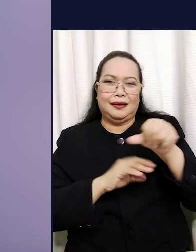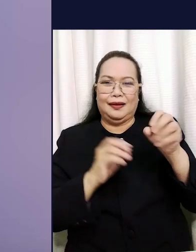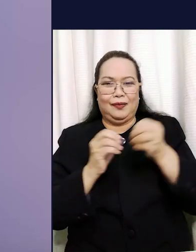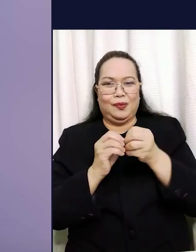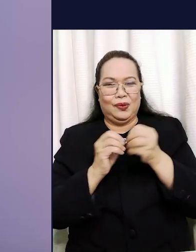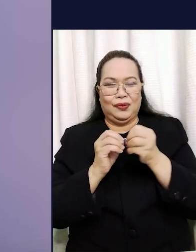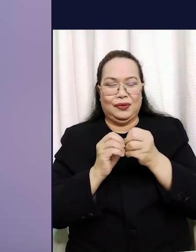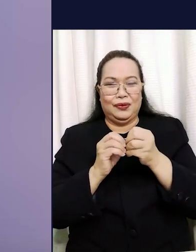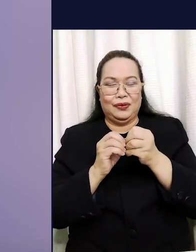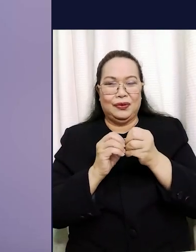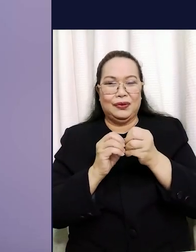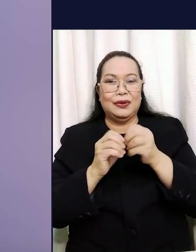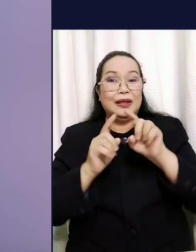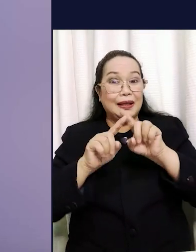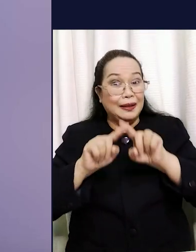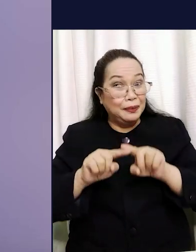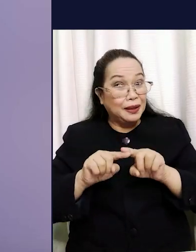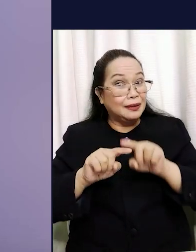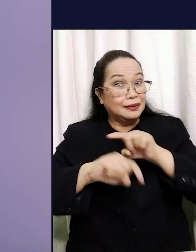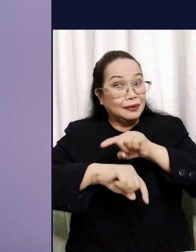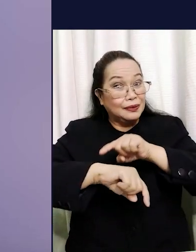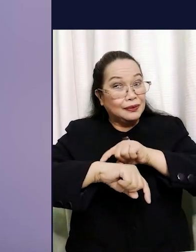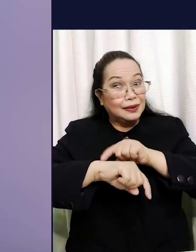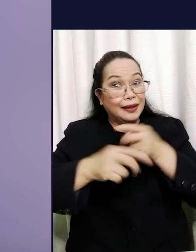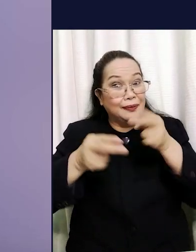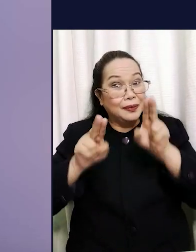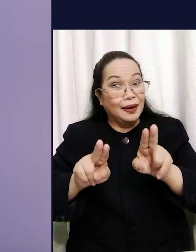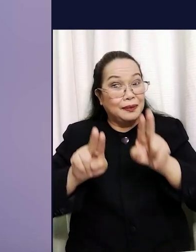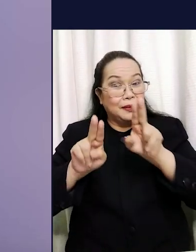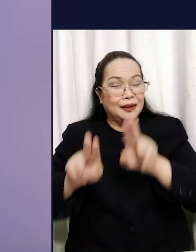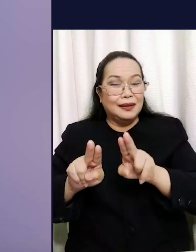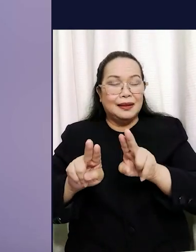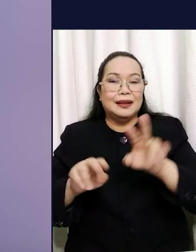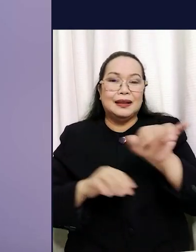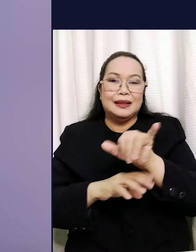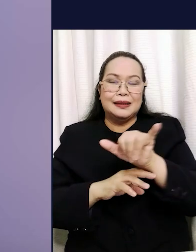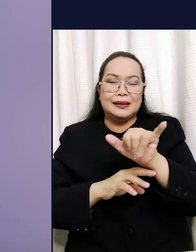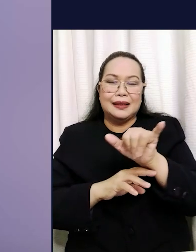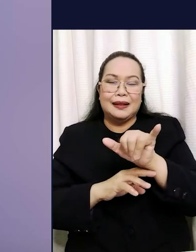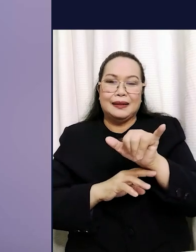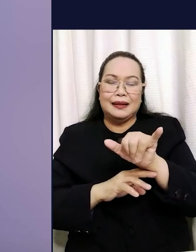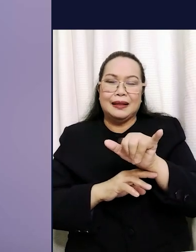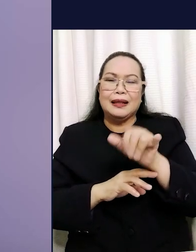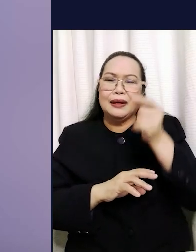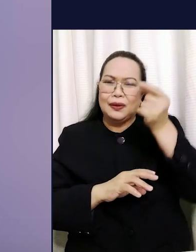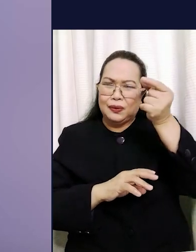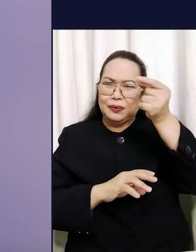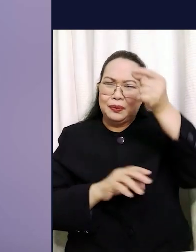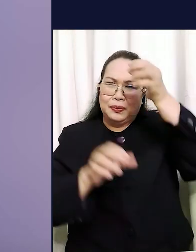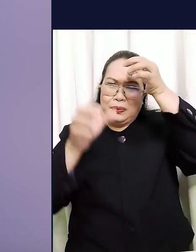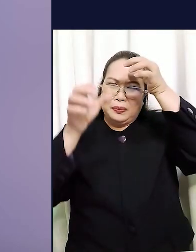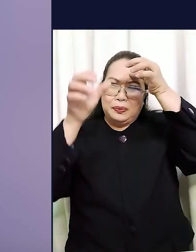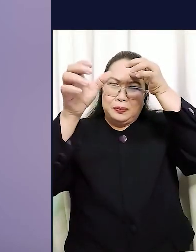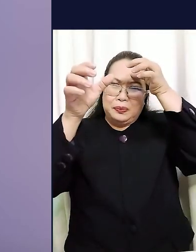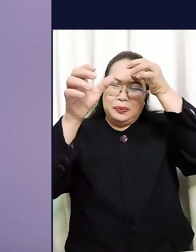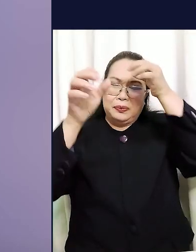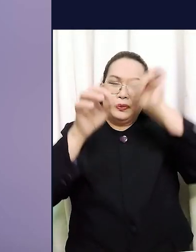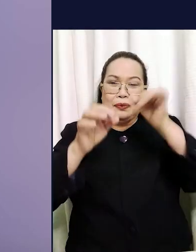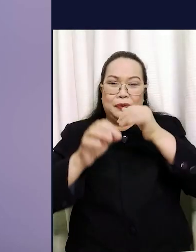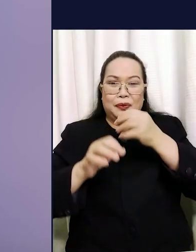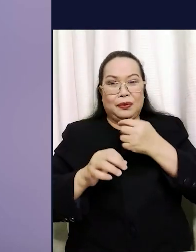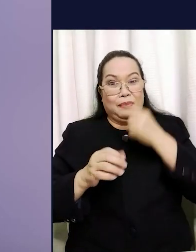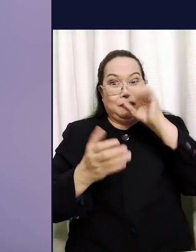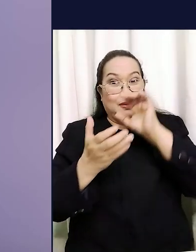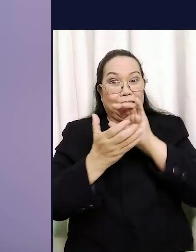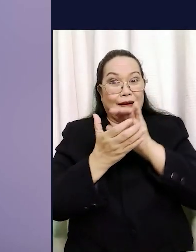time. The same is true with the partial knowledge. Yung believers possesses, yung